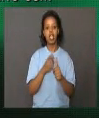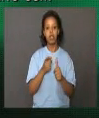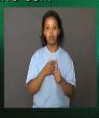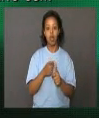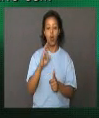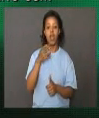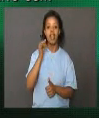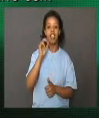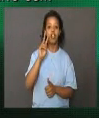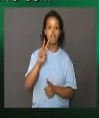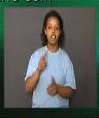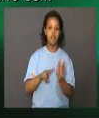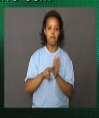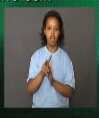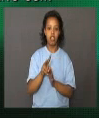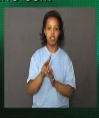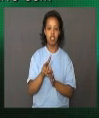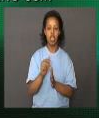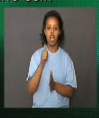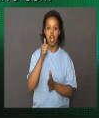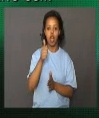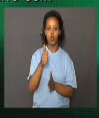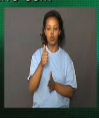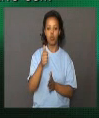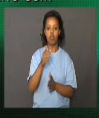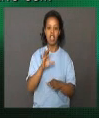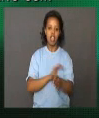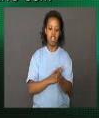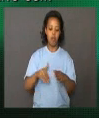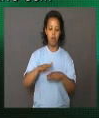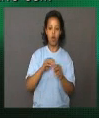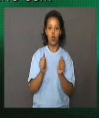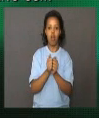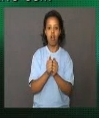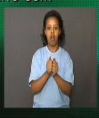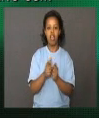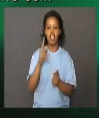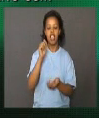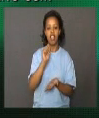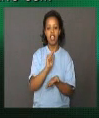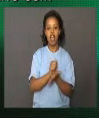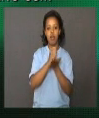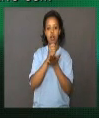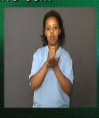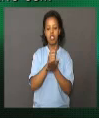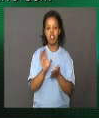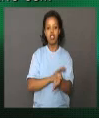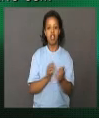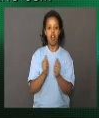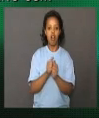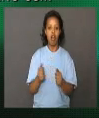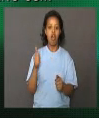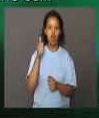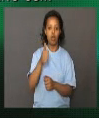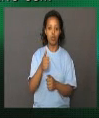The HIV viron attaches to the plasma membrane of the T helper cell once it